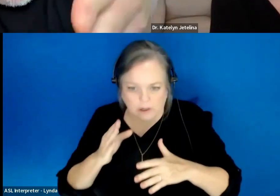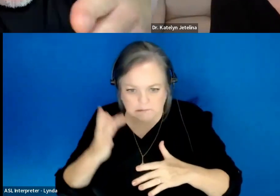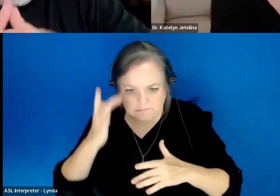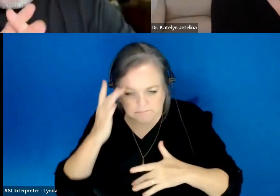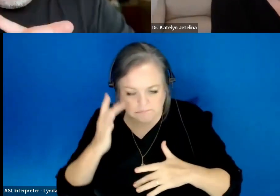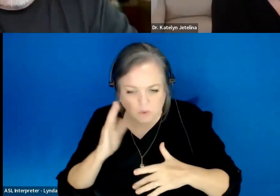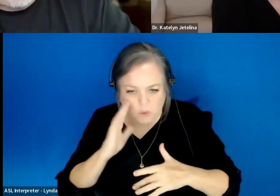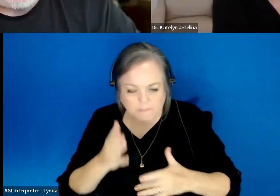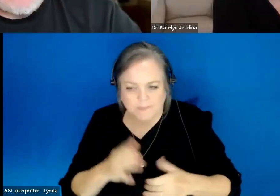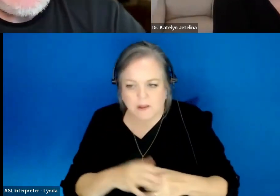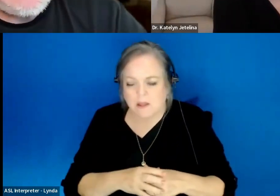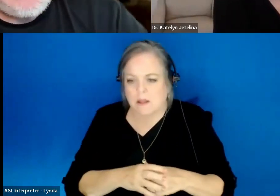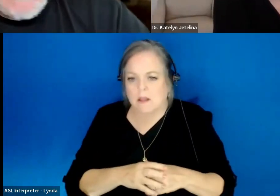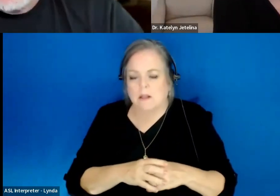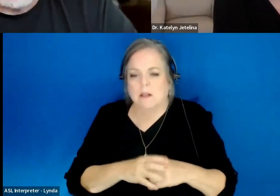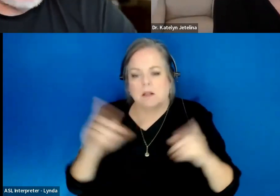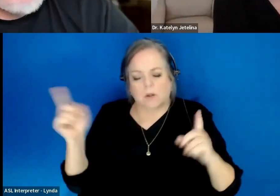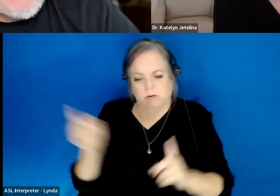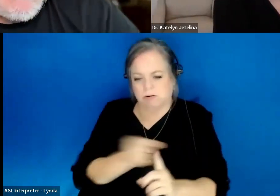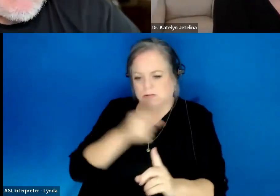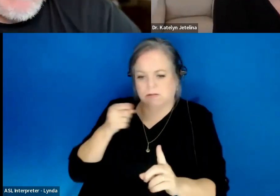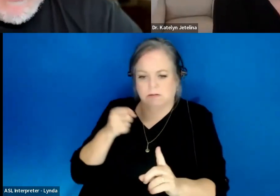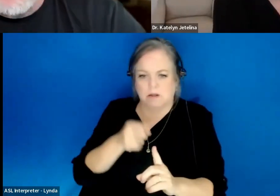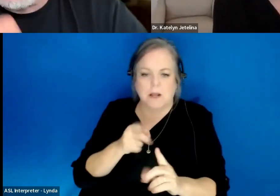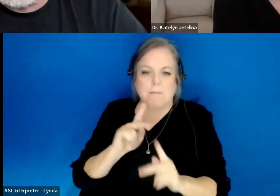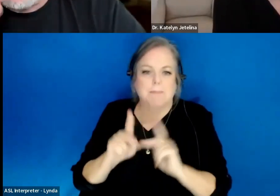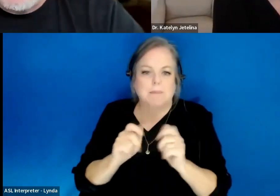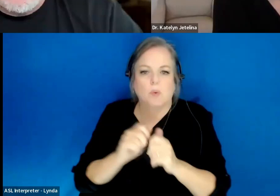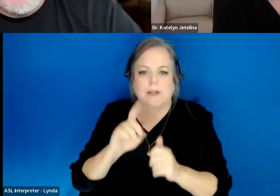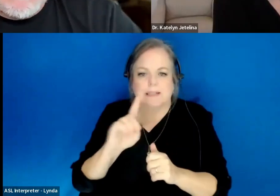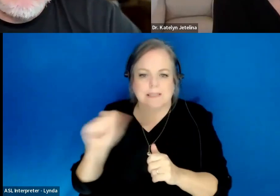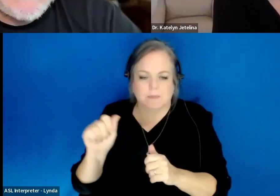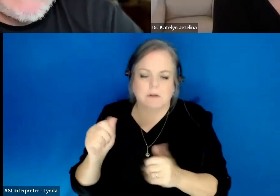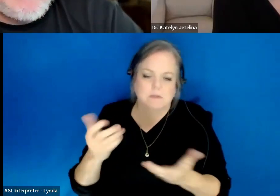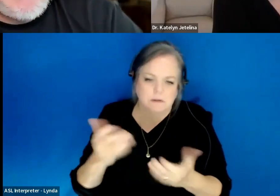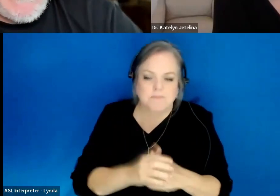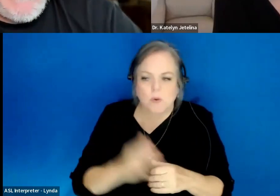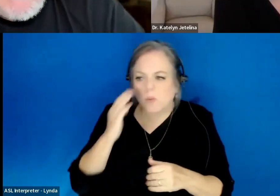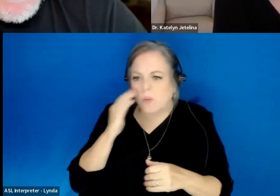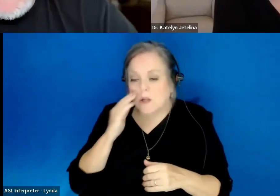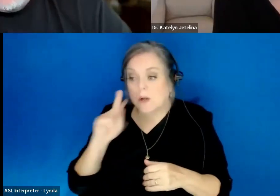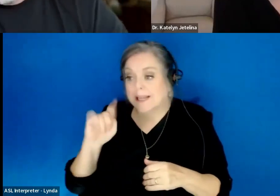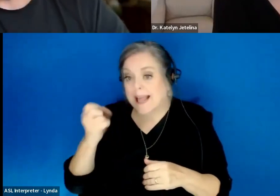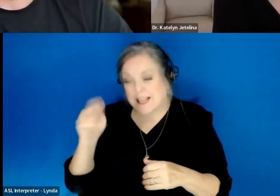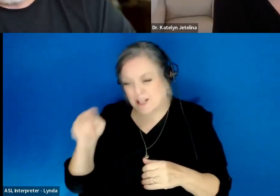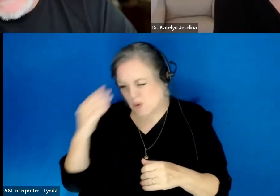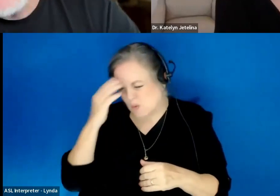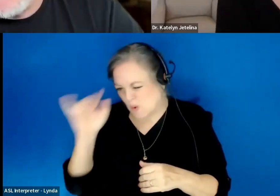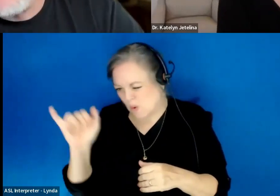of drill it down to people with disabilities. And we know, and Caitlin, you know probably better than anybody,